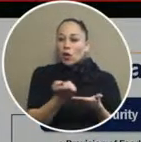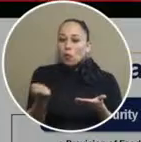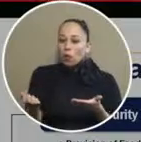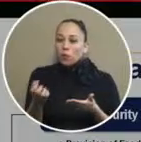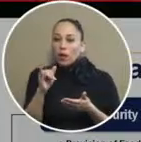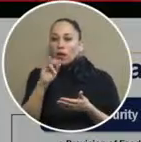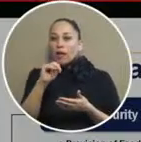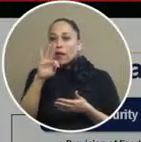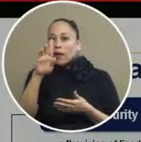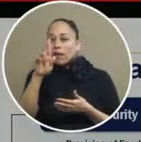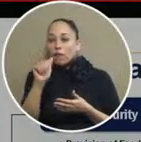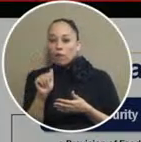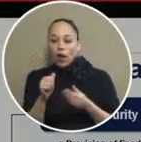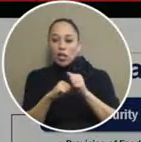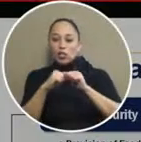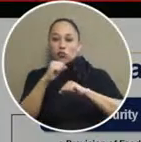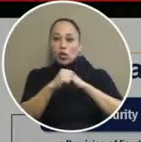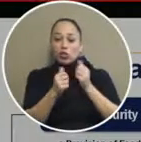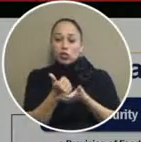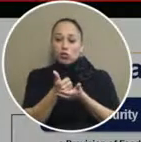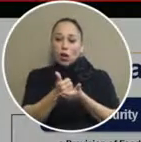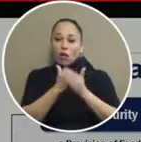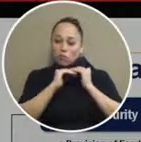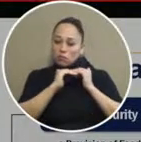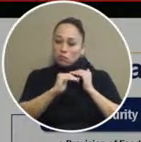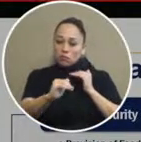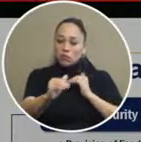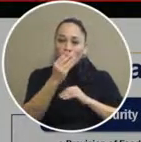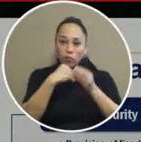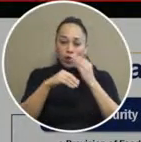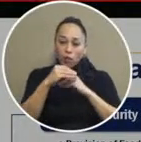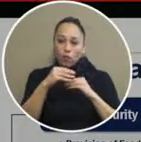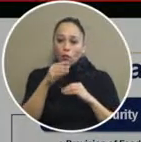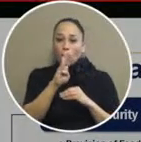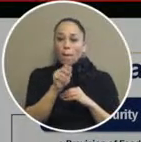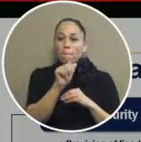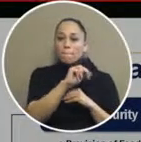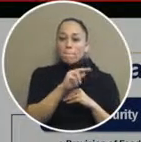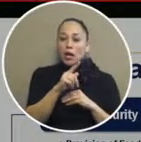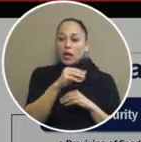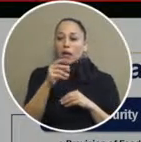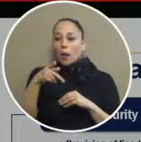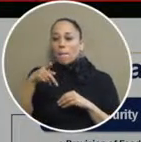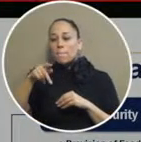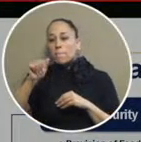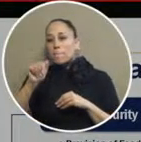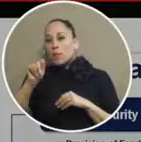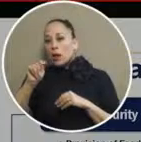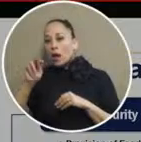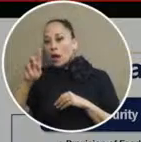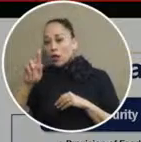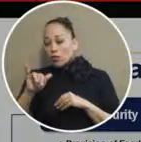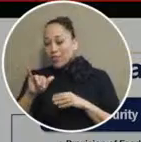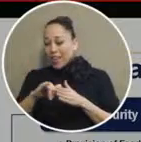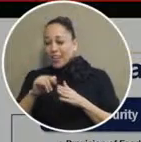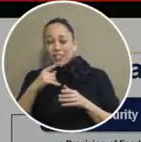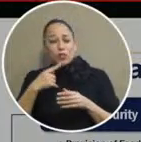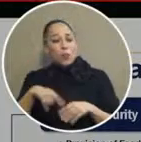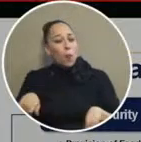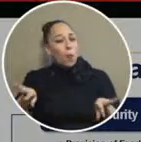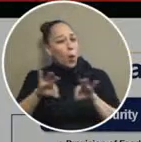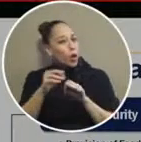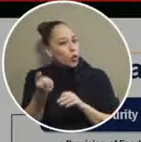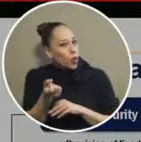needs that can help stabilize the food bank and other pantries for the long haul. And that is extremely important to